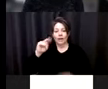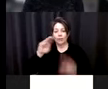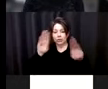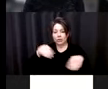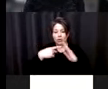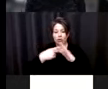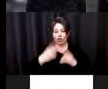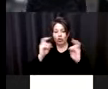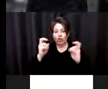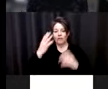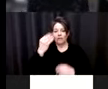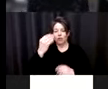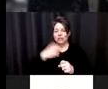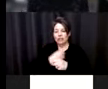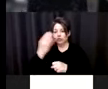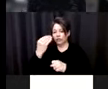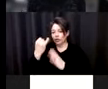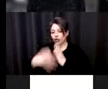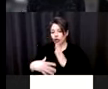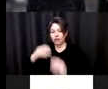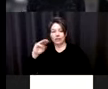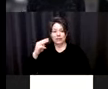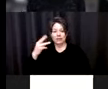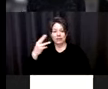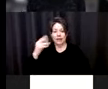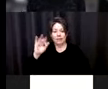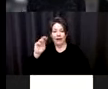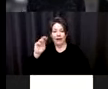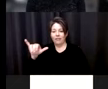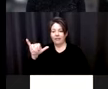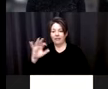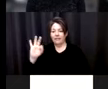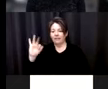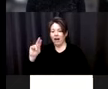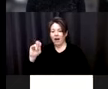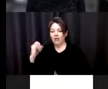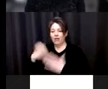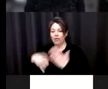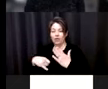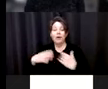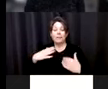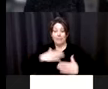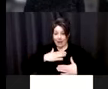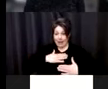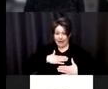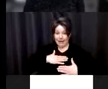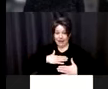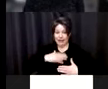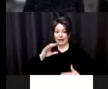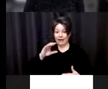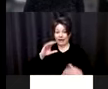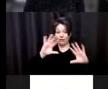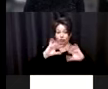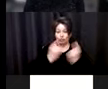14 Years, 14 Artists, Mahaffey Fine Art, in which my suite was exhibited